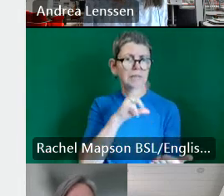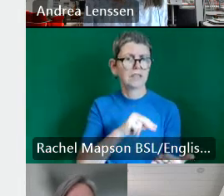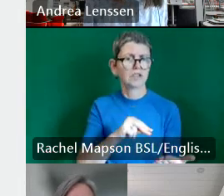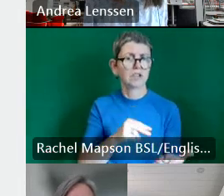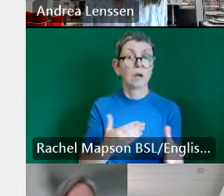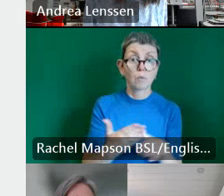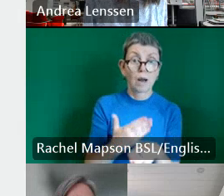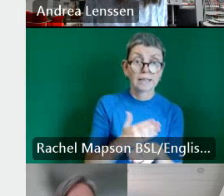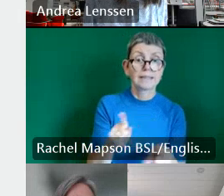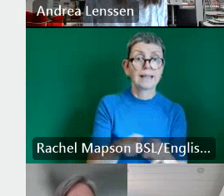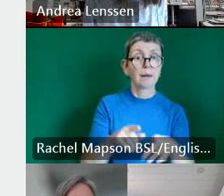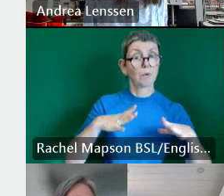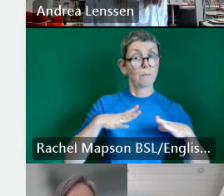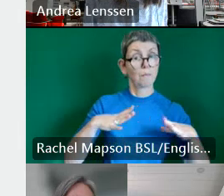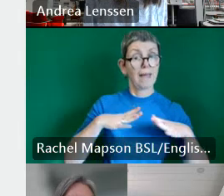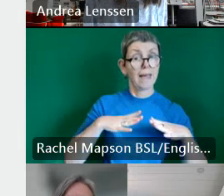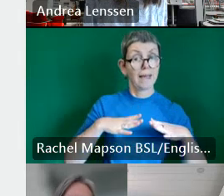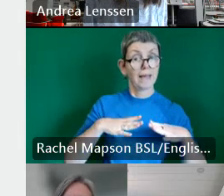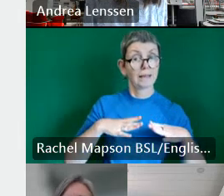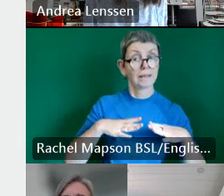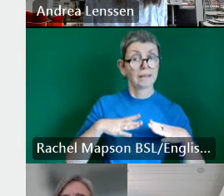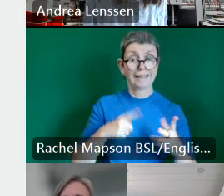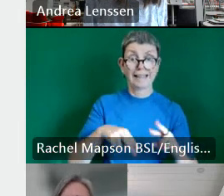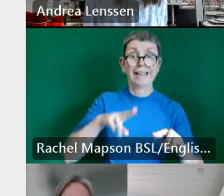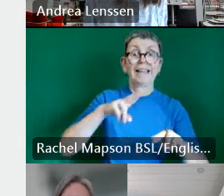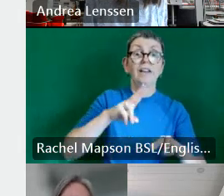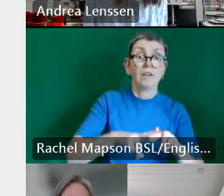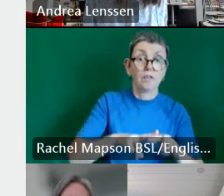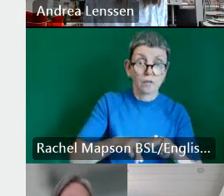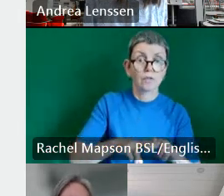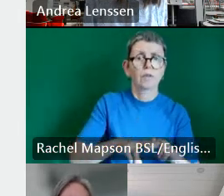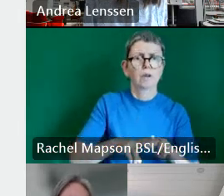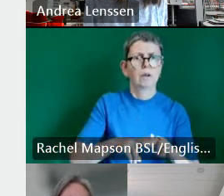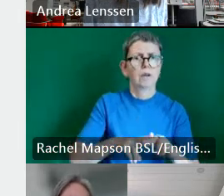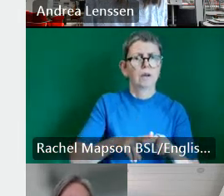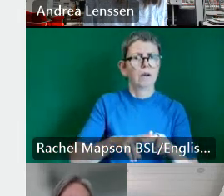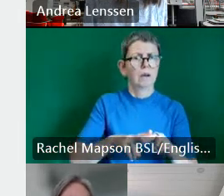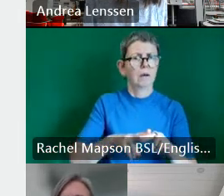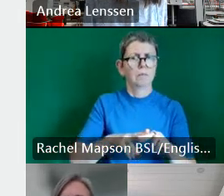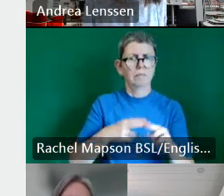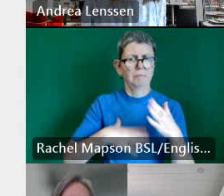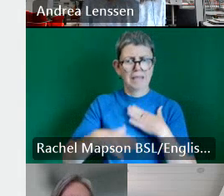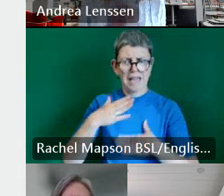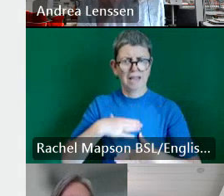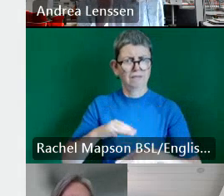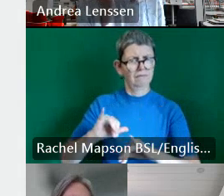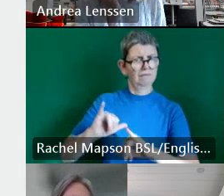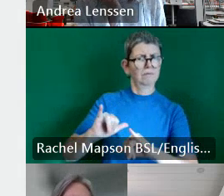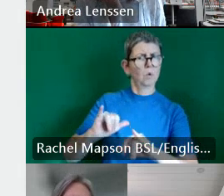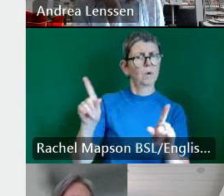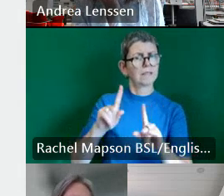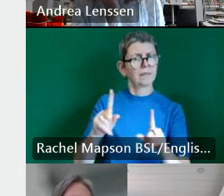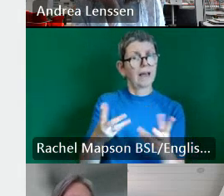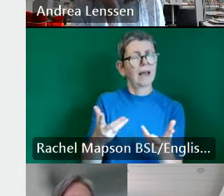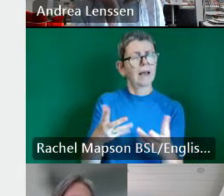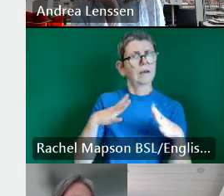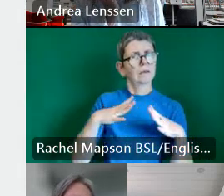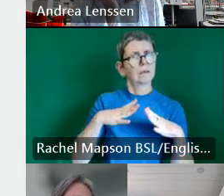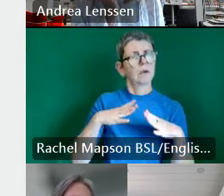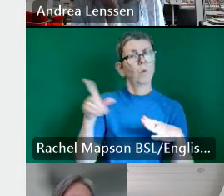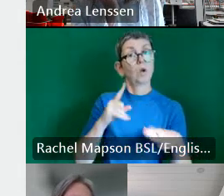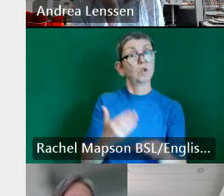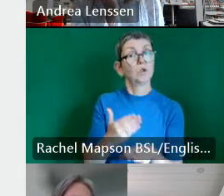So plan how to act if a conversation is disrupted, if someone's being disrespectful in a conversation. And I used to do